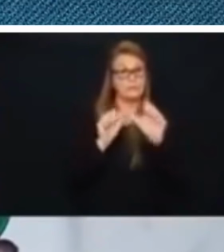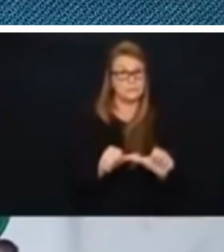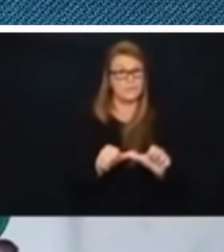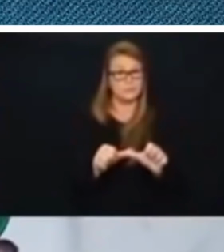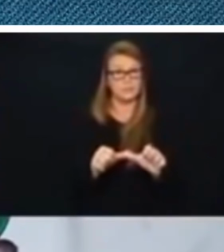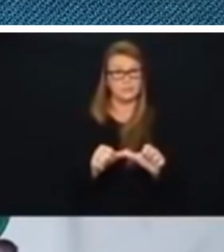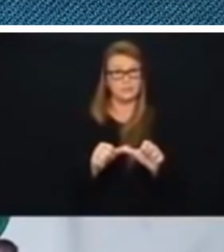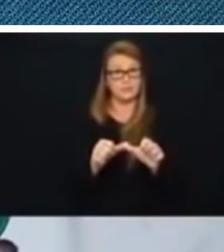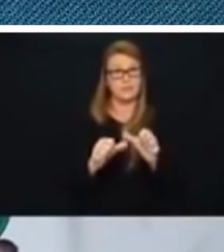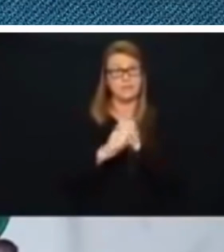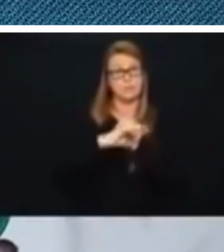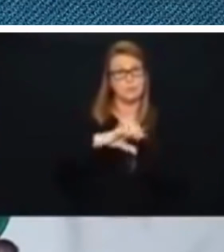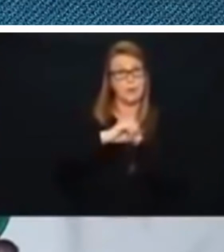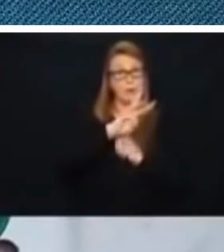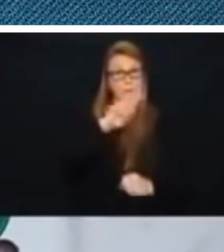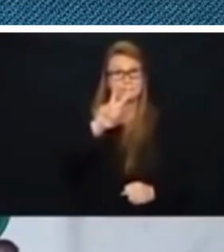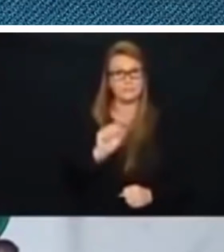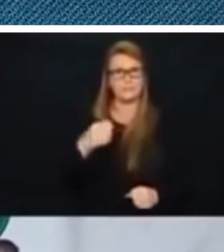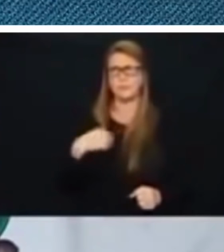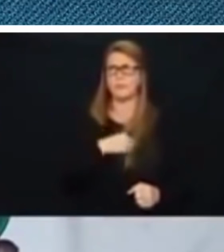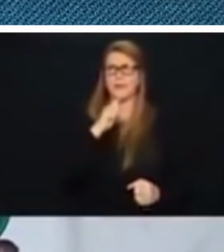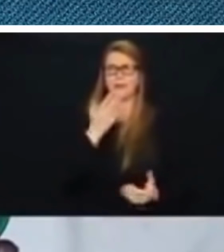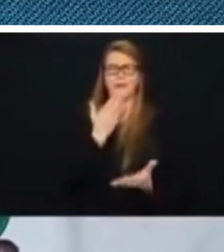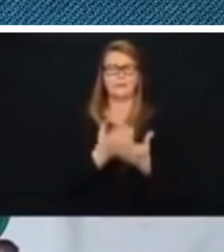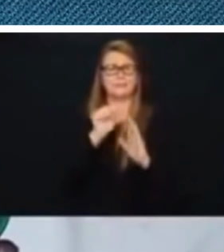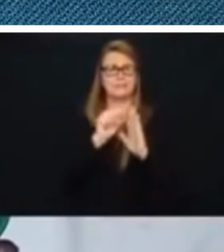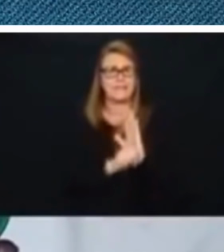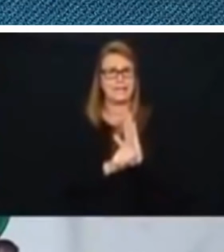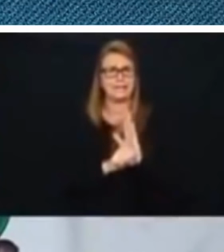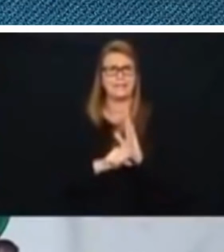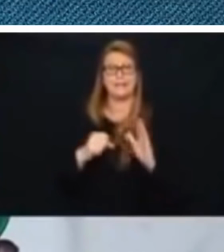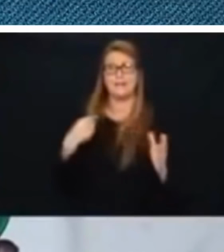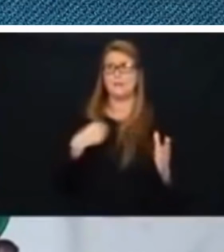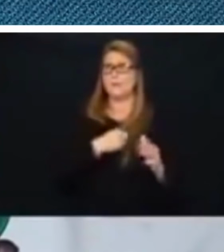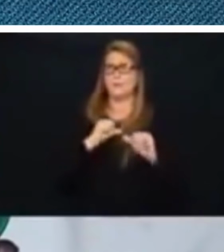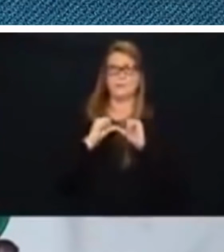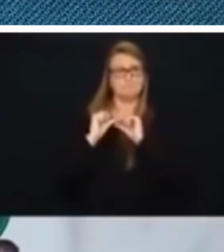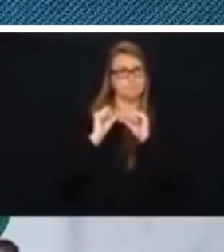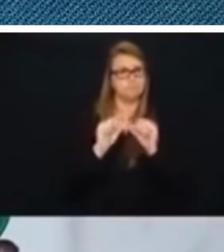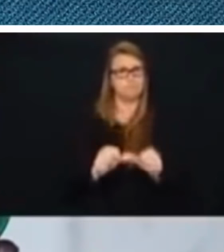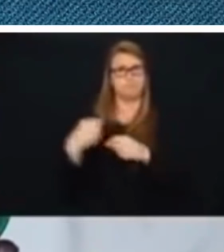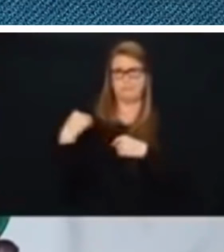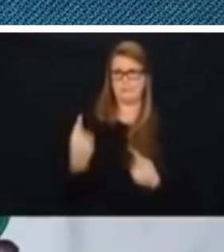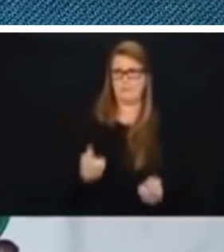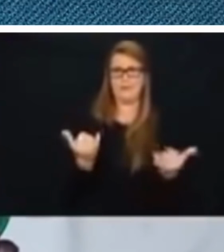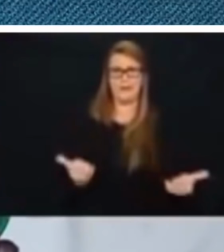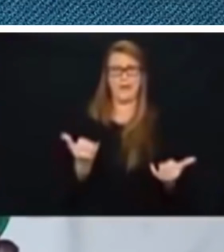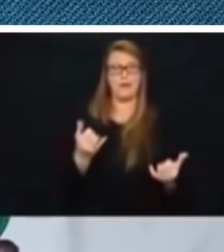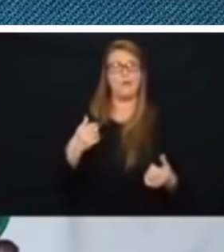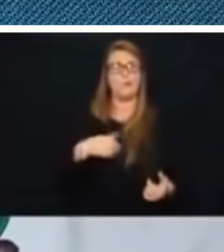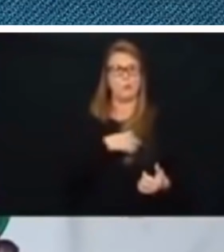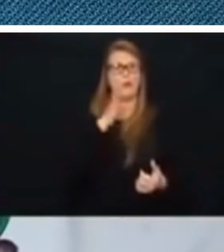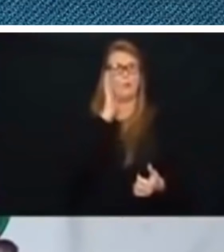West Virginia. West Virginia is on a great path. We have absolutely set it on that path. And without any question, West Virginia is going